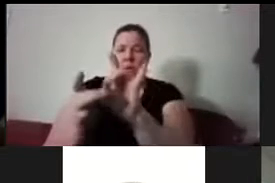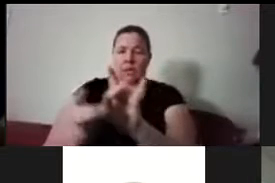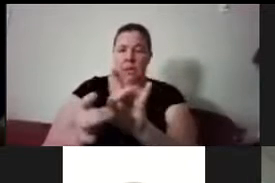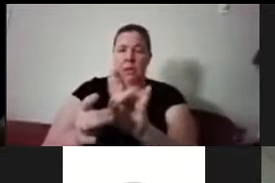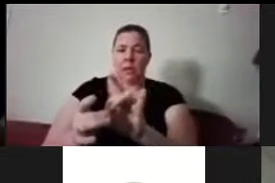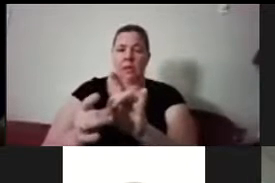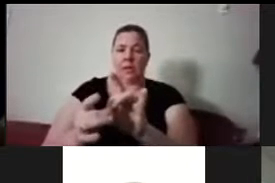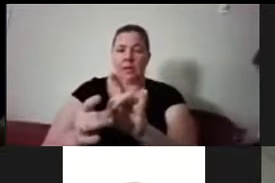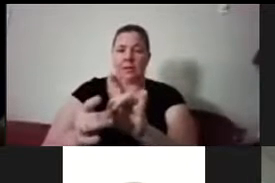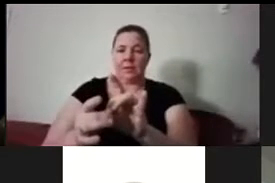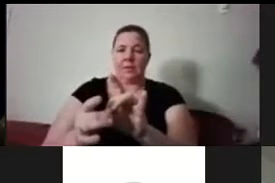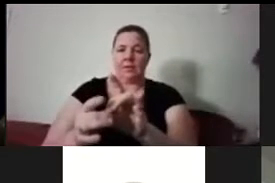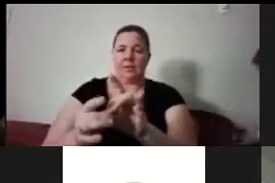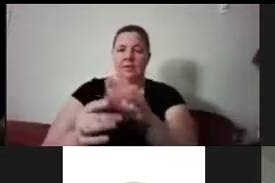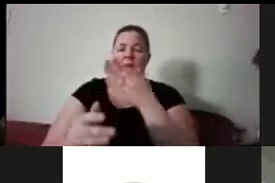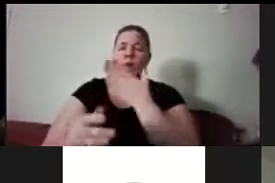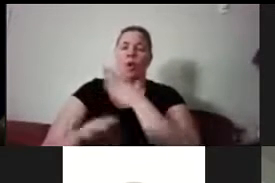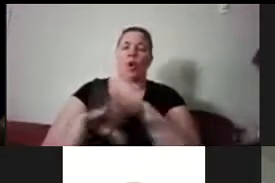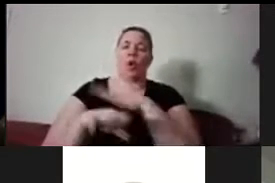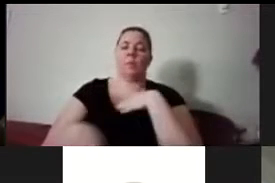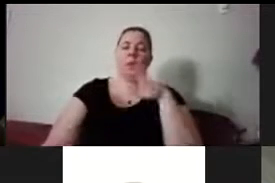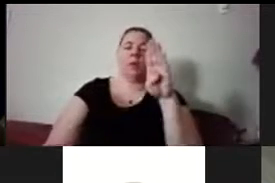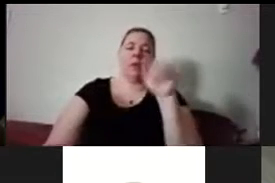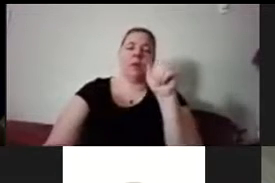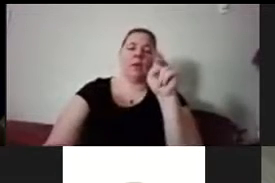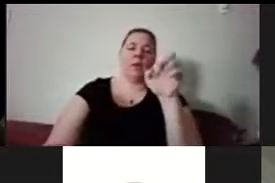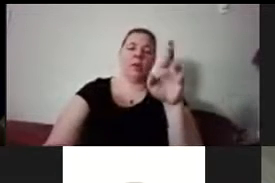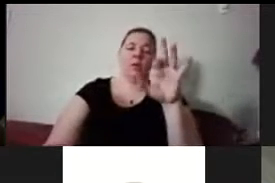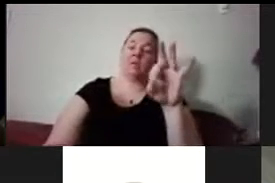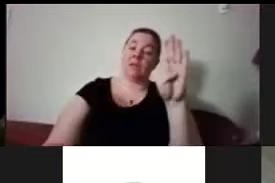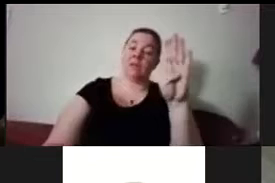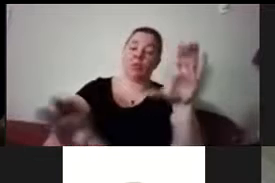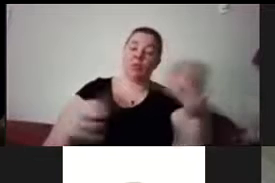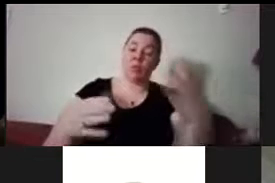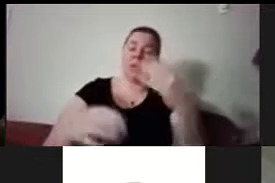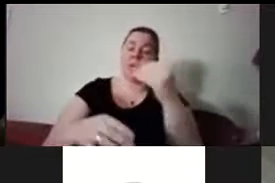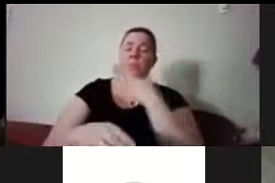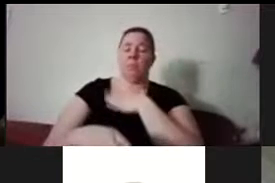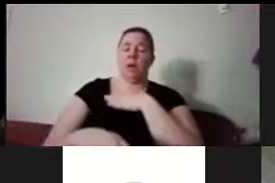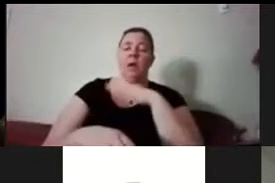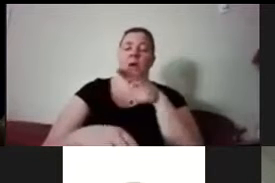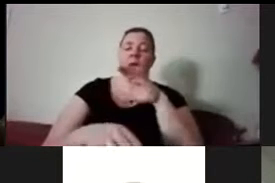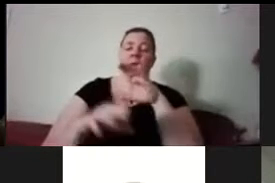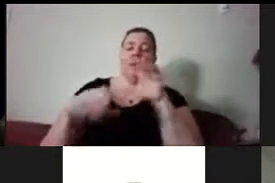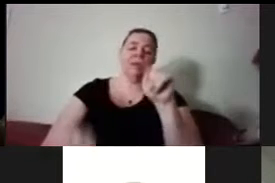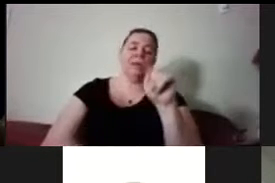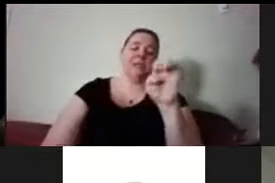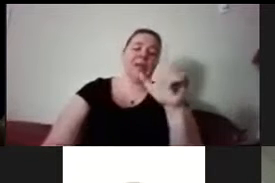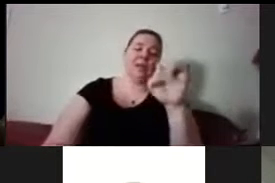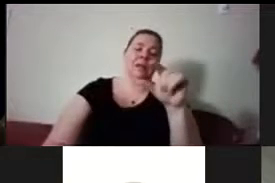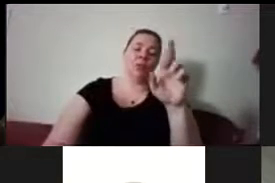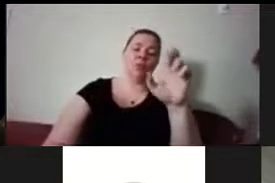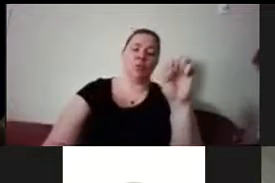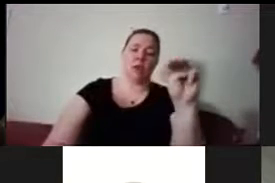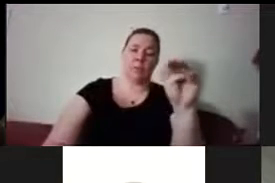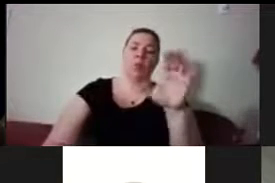you can connect on my banner. It's got the Facebook group and it's also got my Telegram group. Once you're on there, we can add you